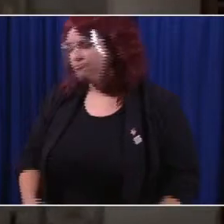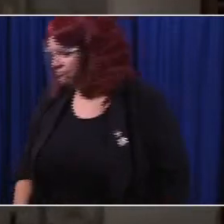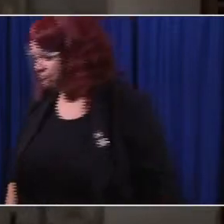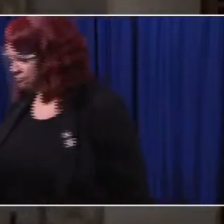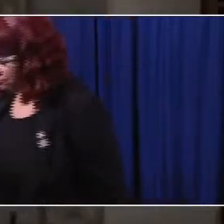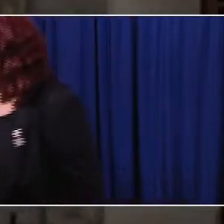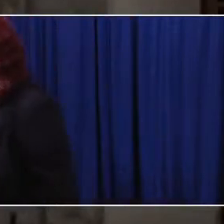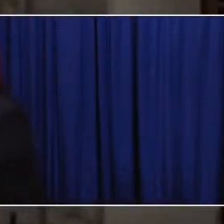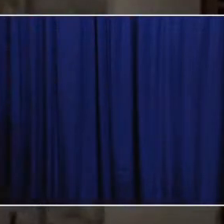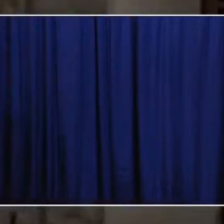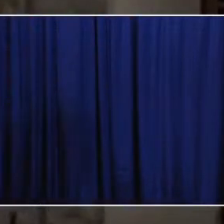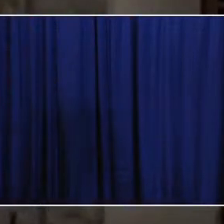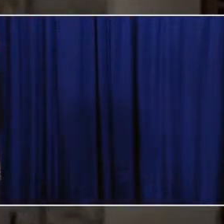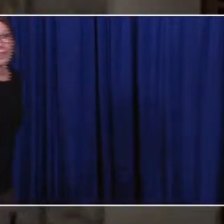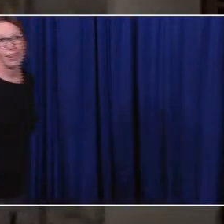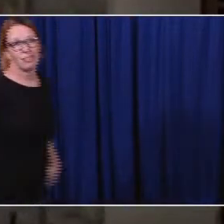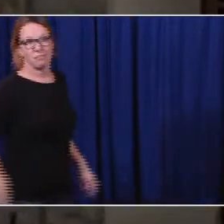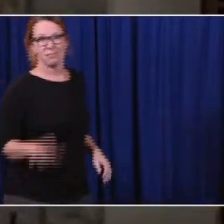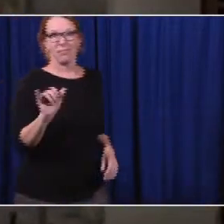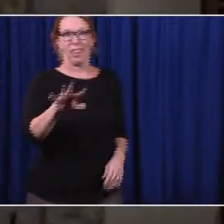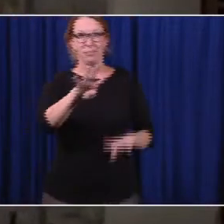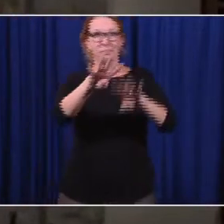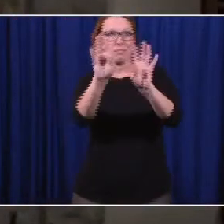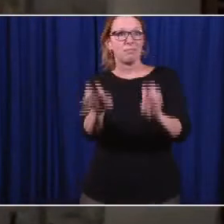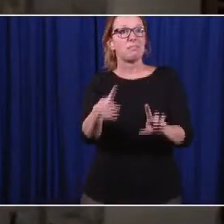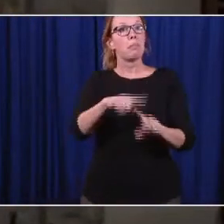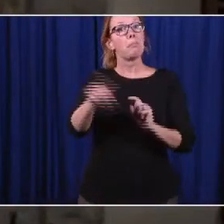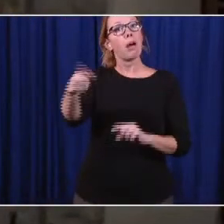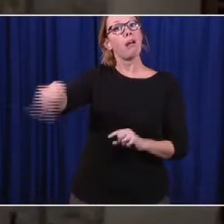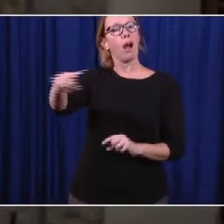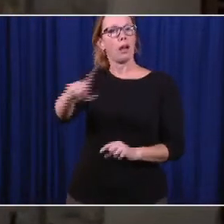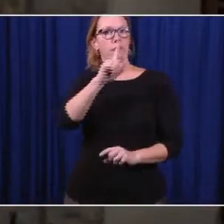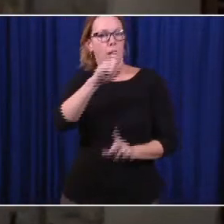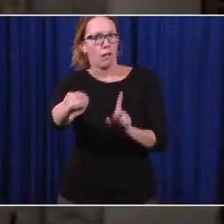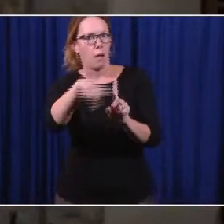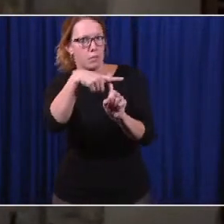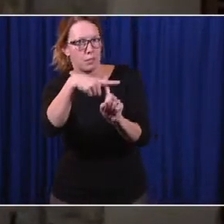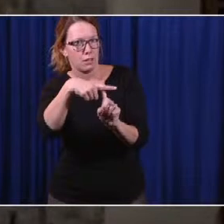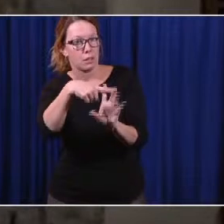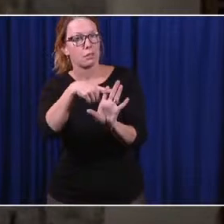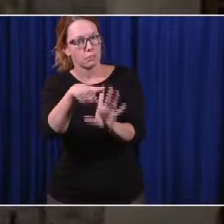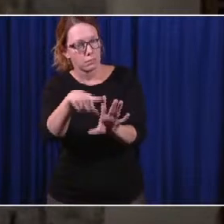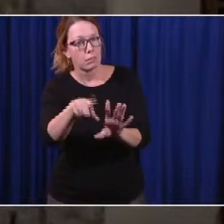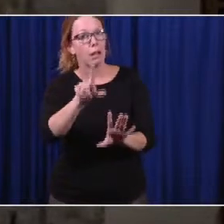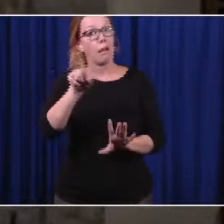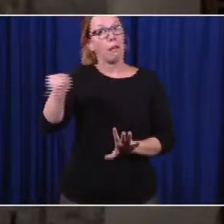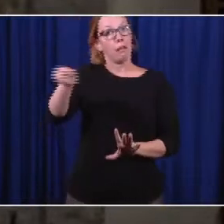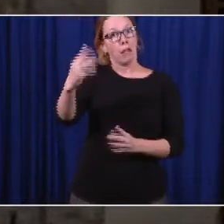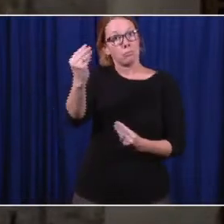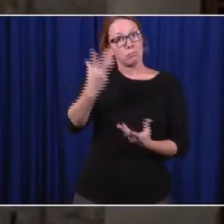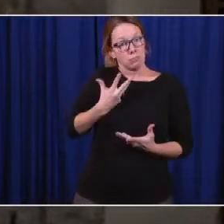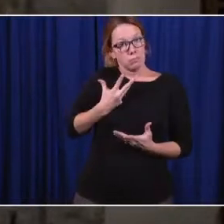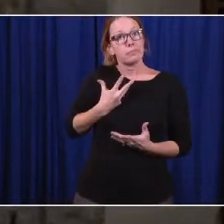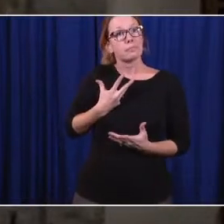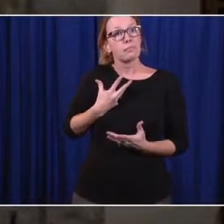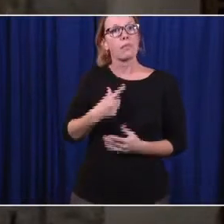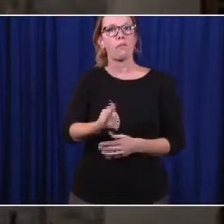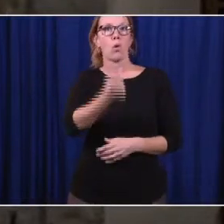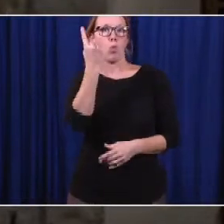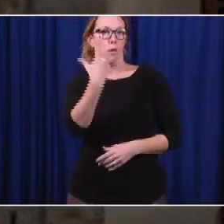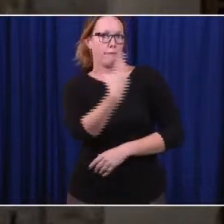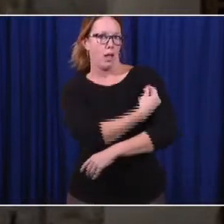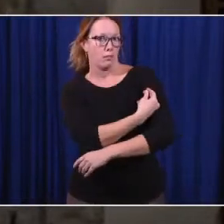us. They're very optimistic. What they told us is that for one of the vaccines,